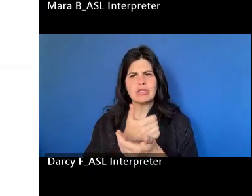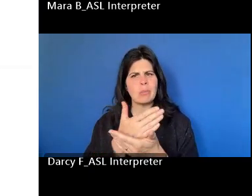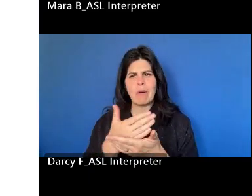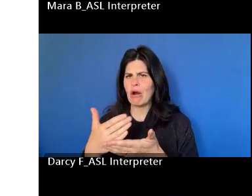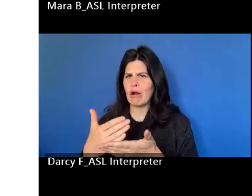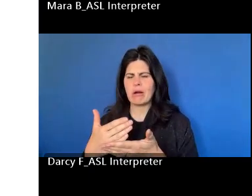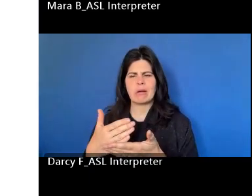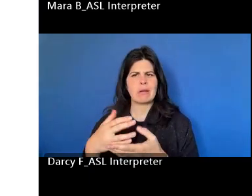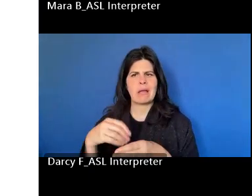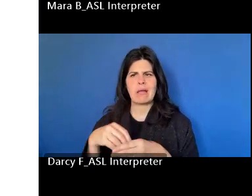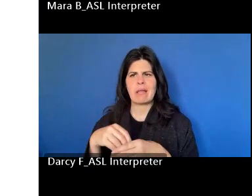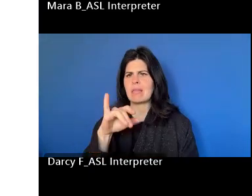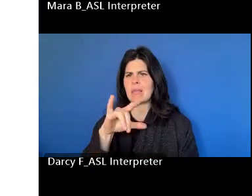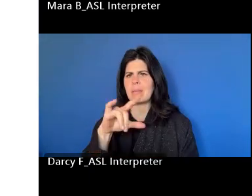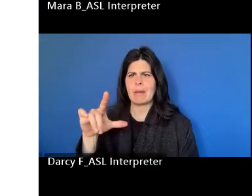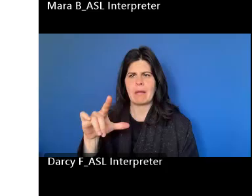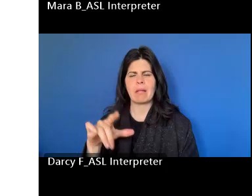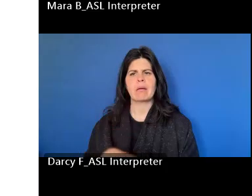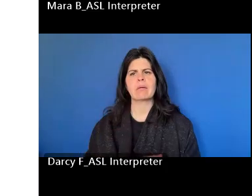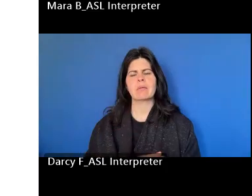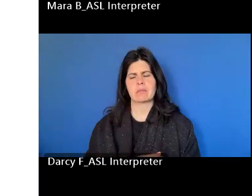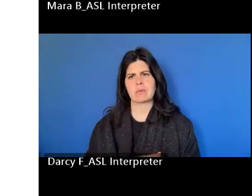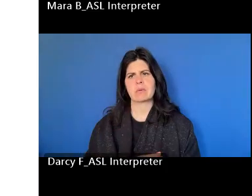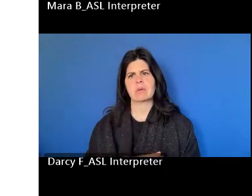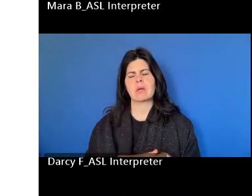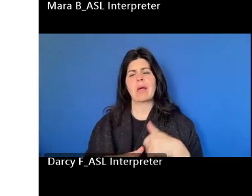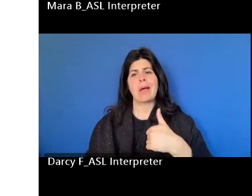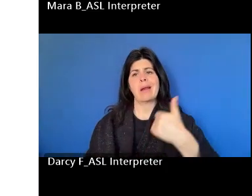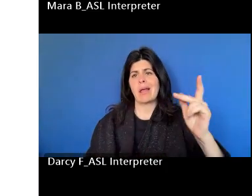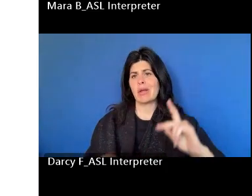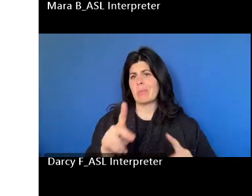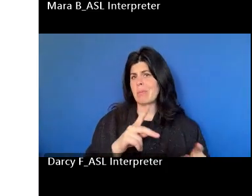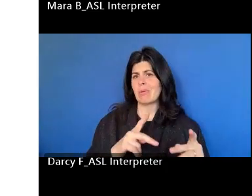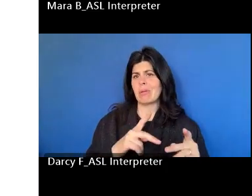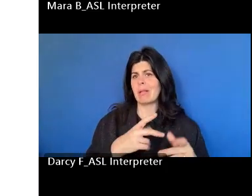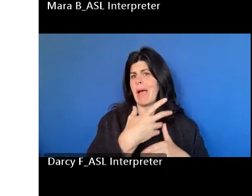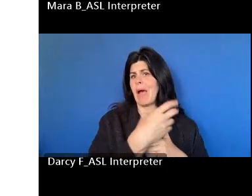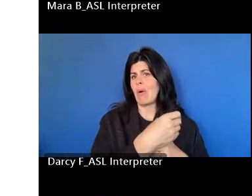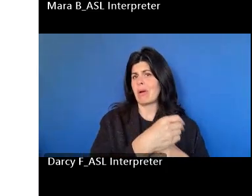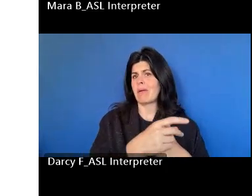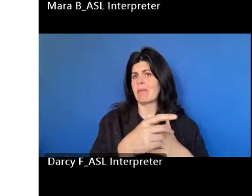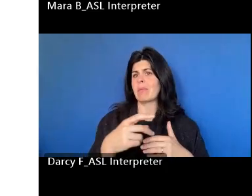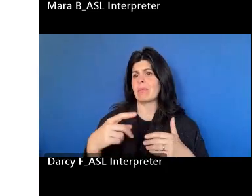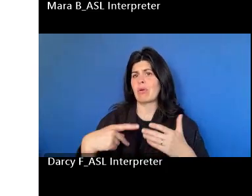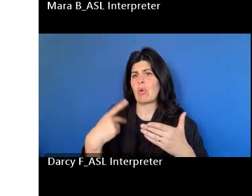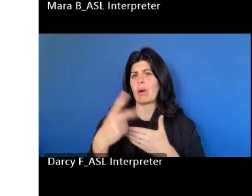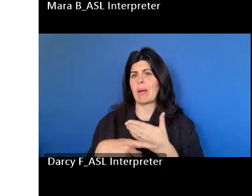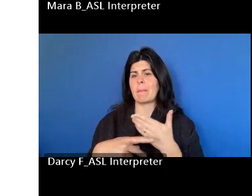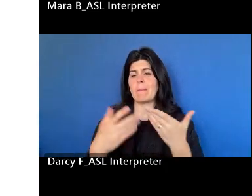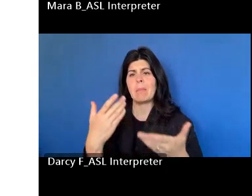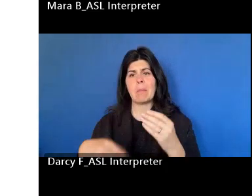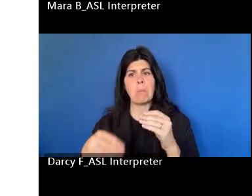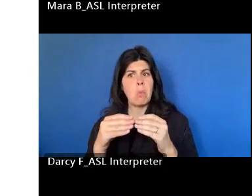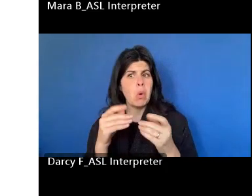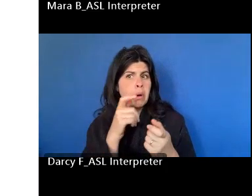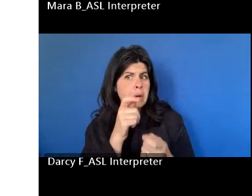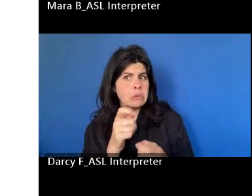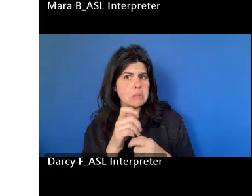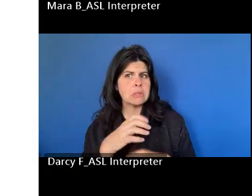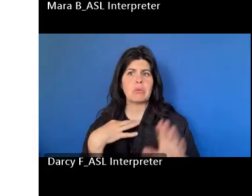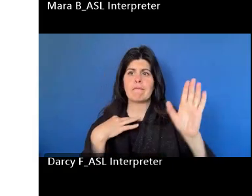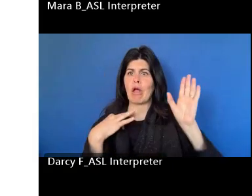the bill, and then others outside of the pilot program might be more interested in